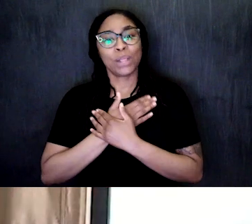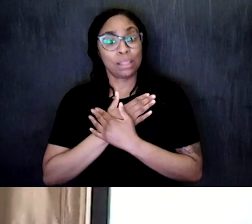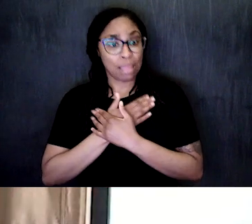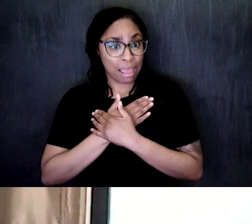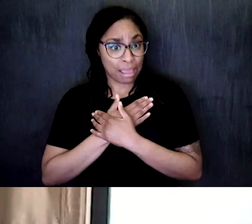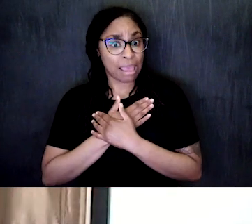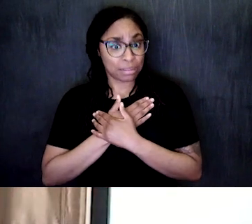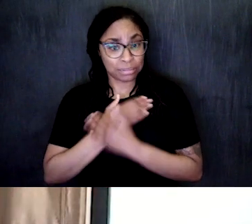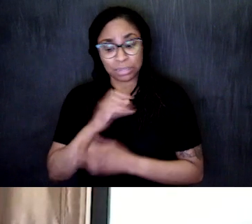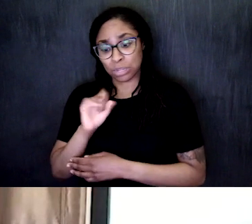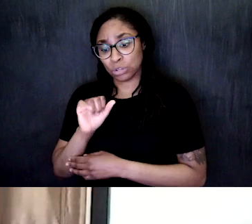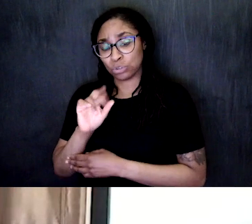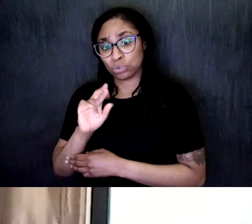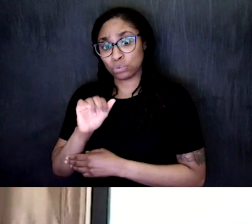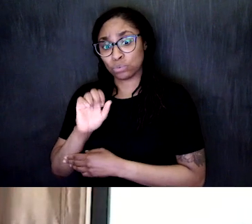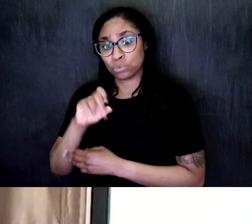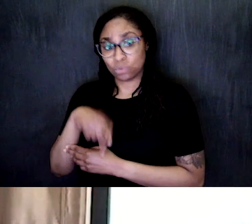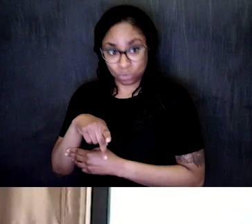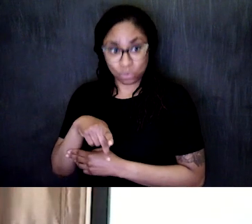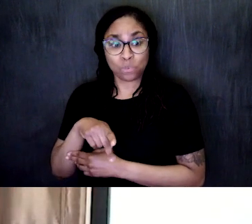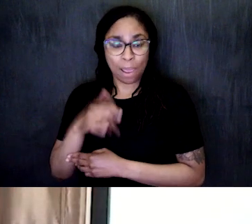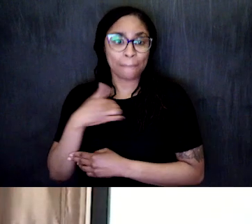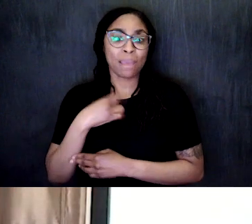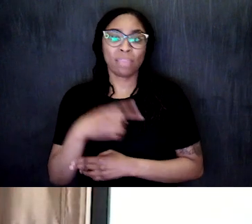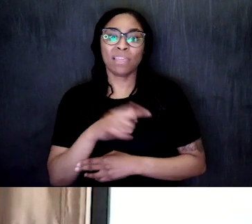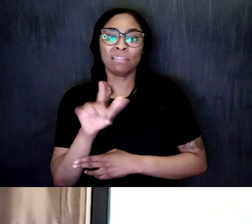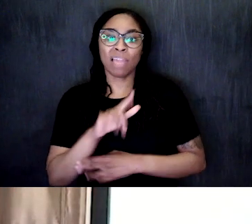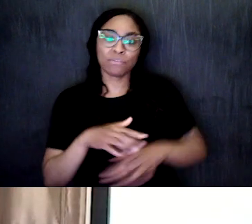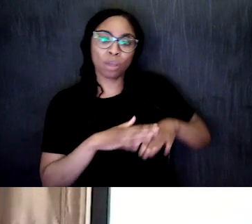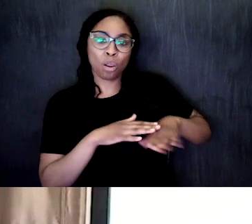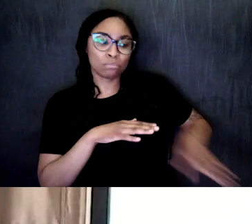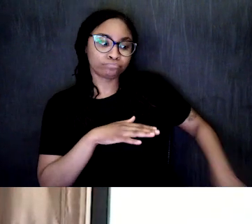relax that strap and just reach your left arm down.